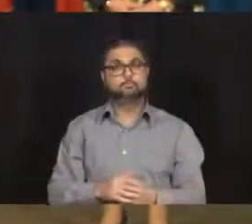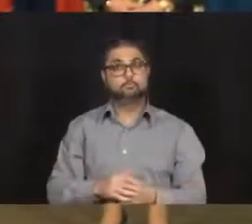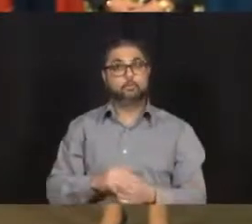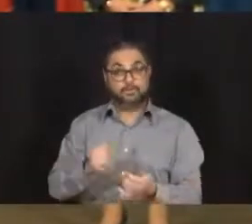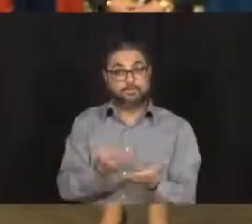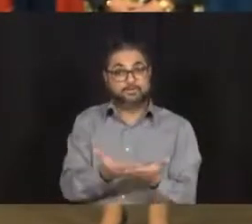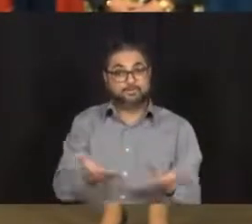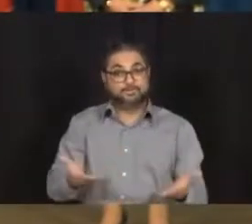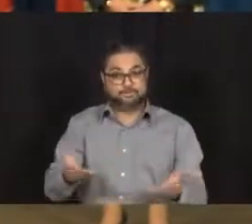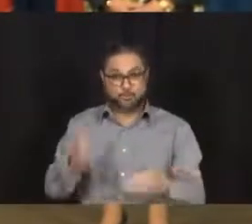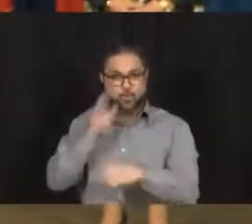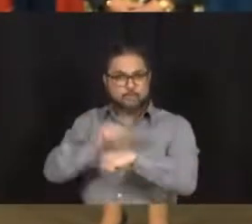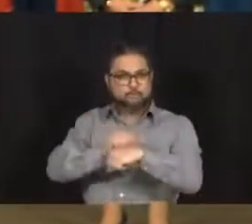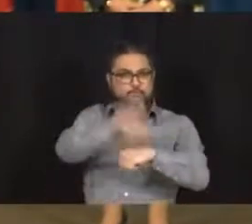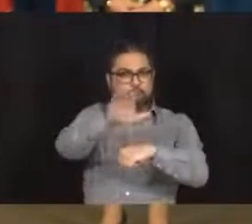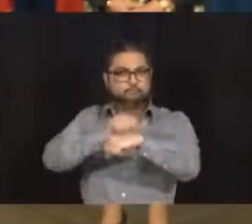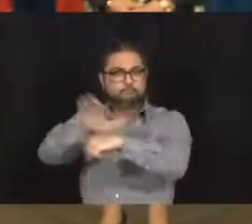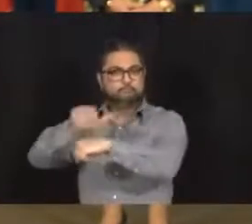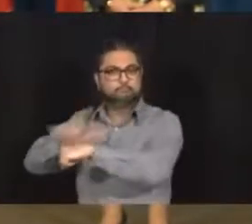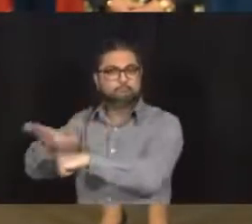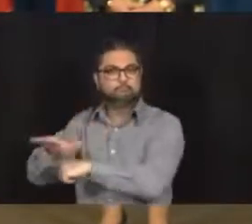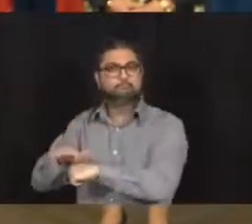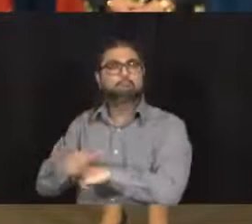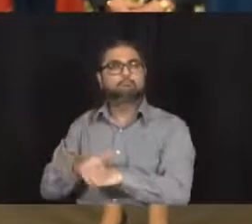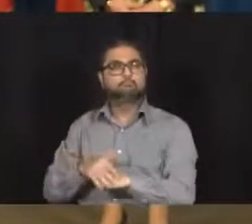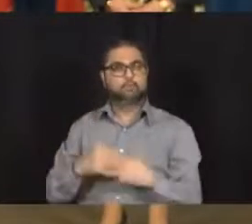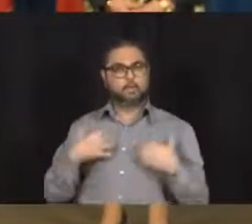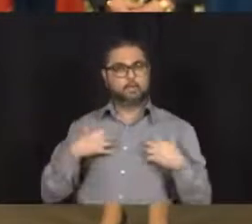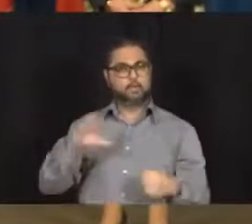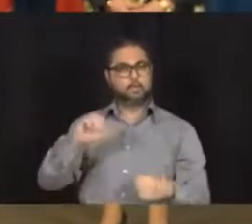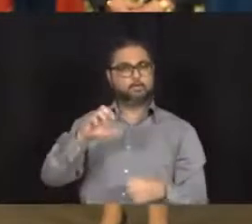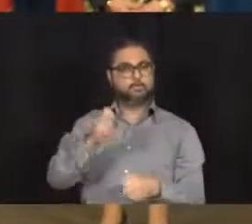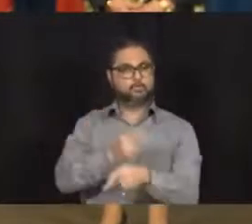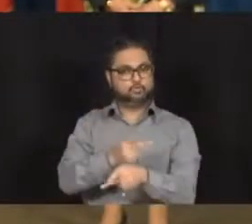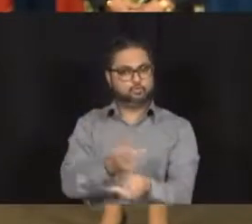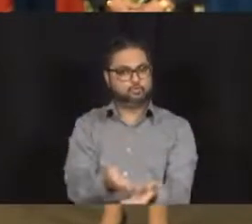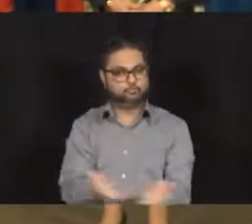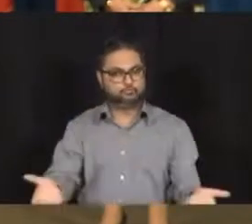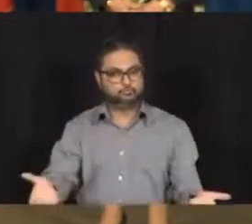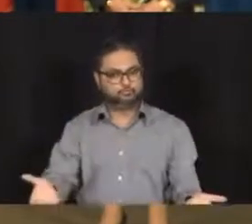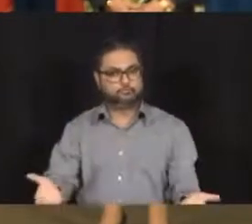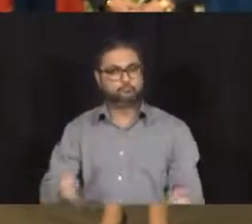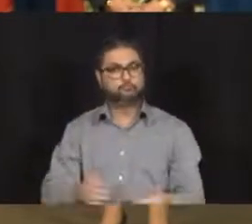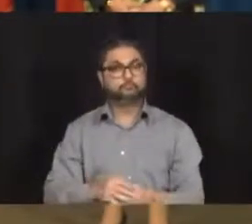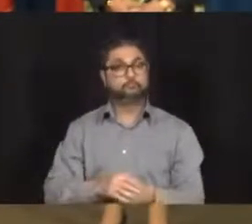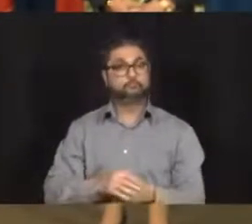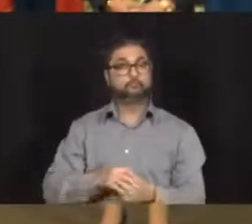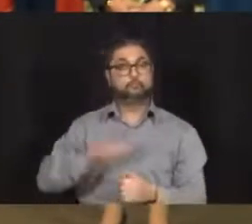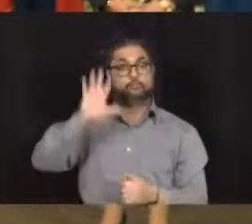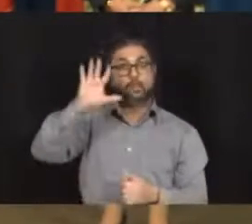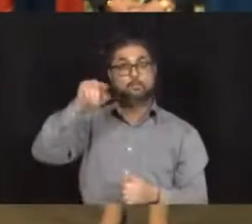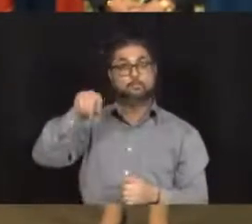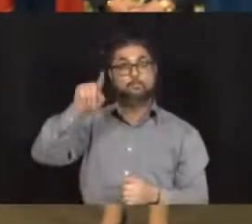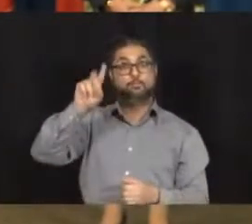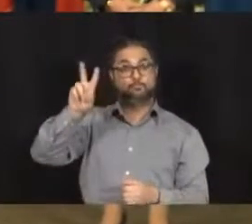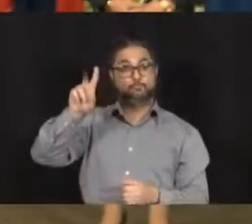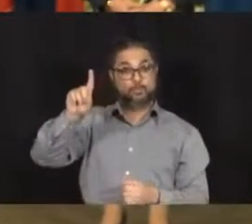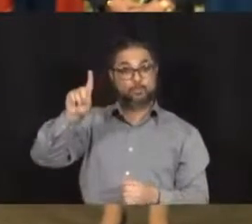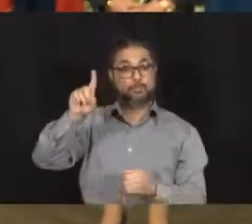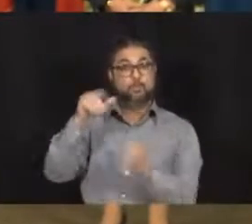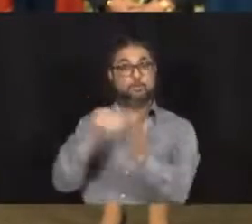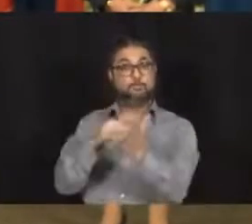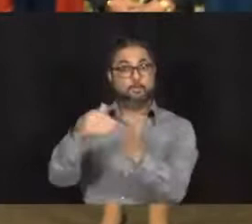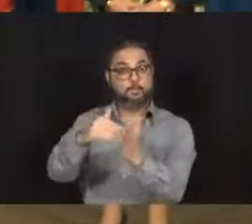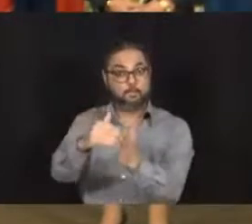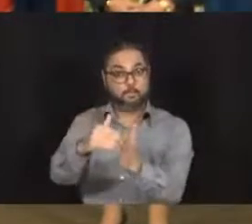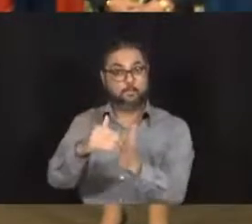lines. That's 5.1 million surgical gloves, 20 million surgical masks,